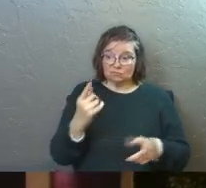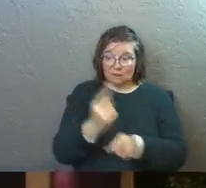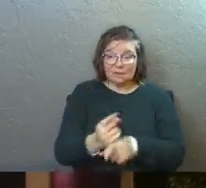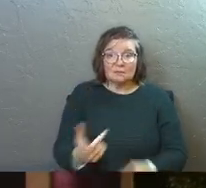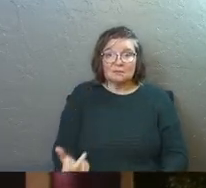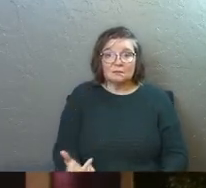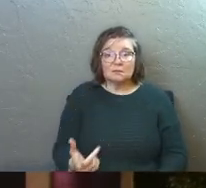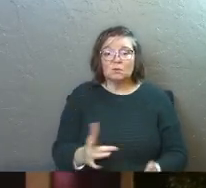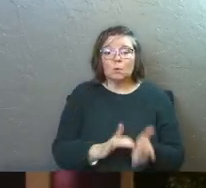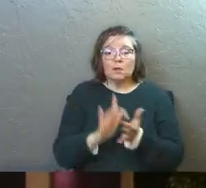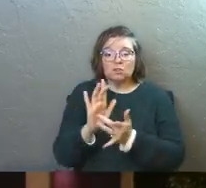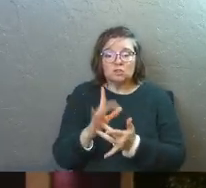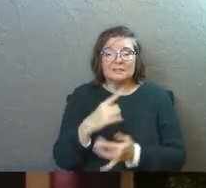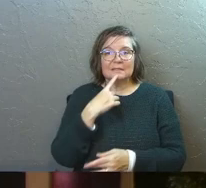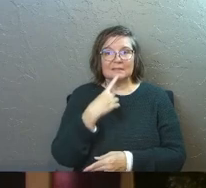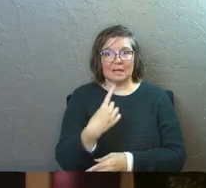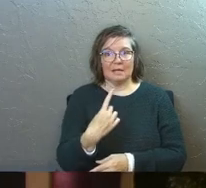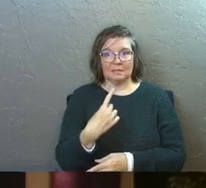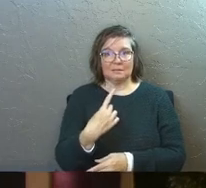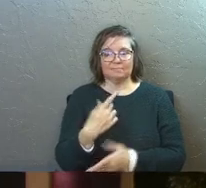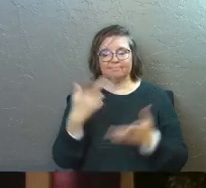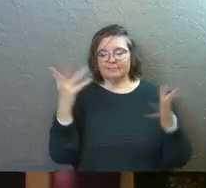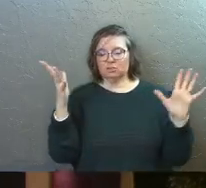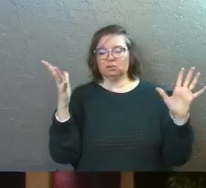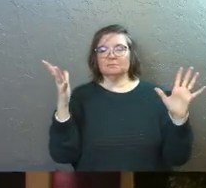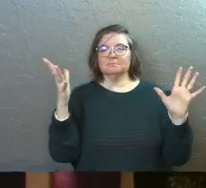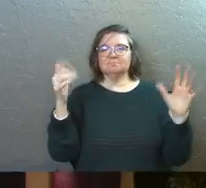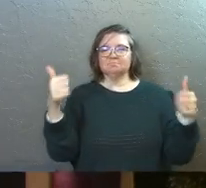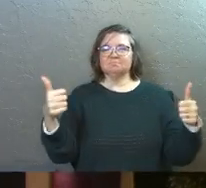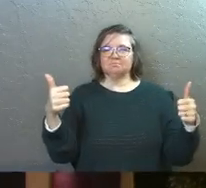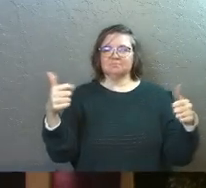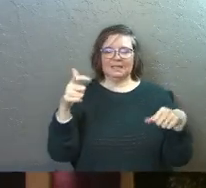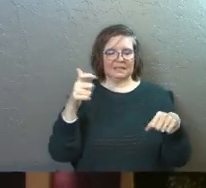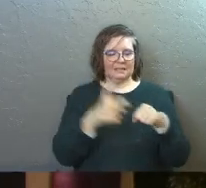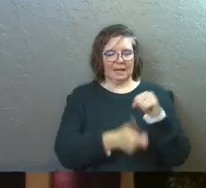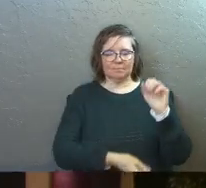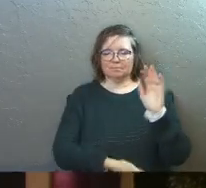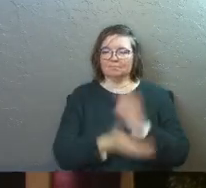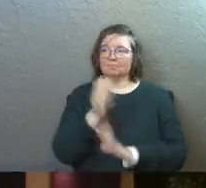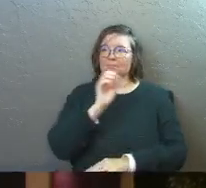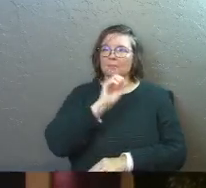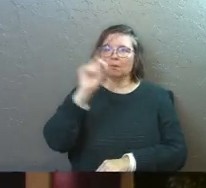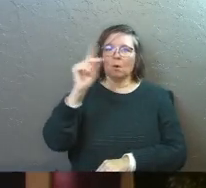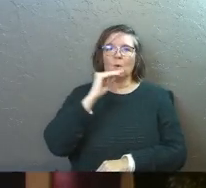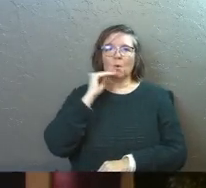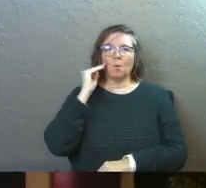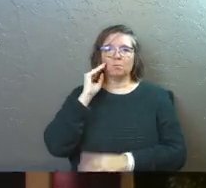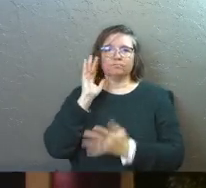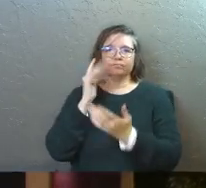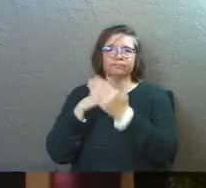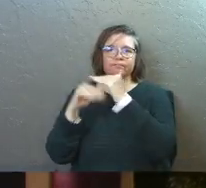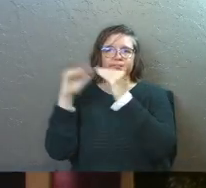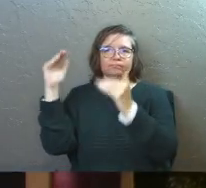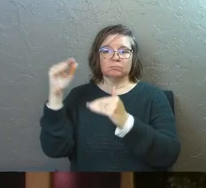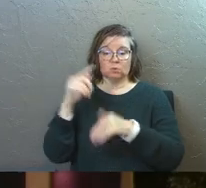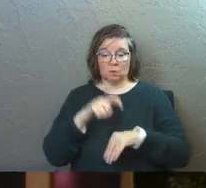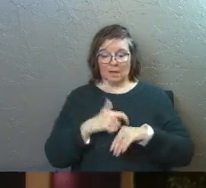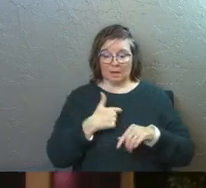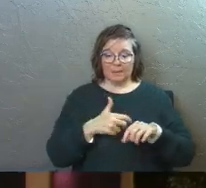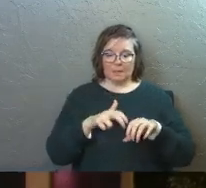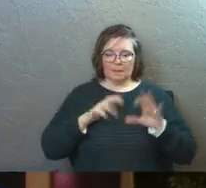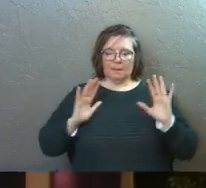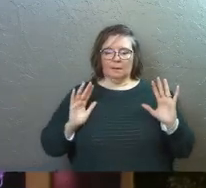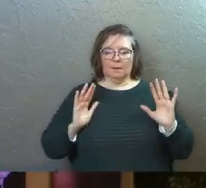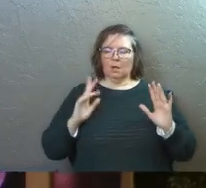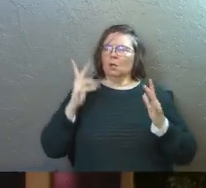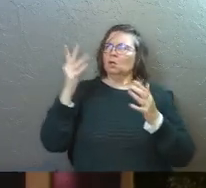right? So when Jesus says, you've done it, it's time to come home. You've done it. So for me, it's time to step back and go,